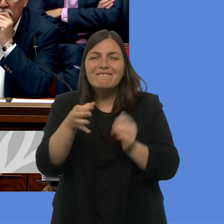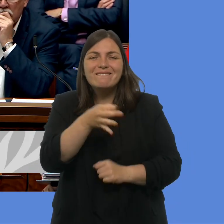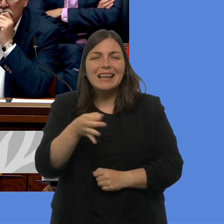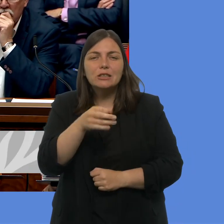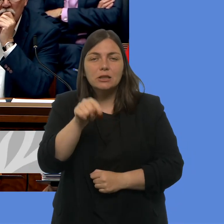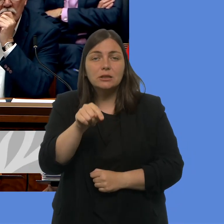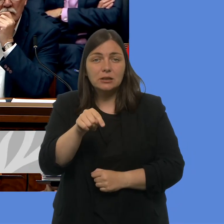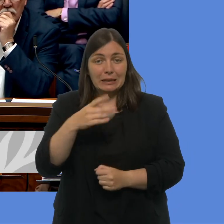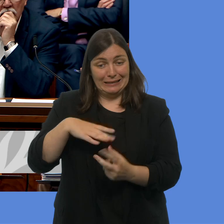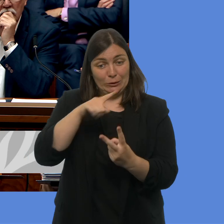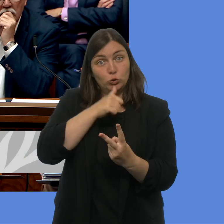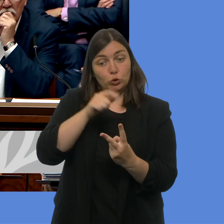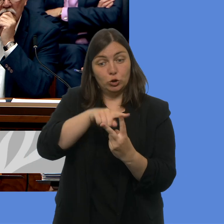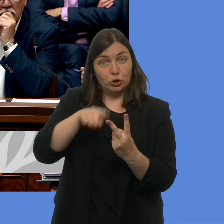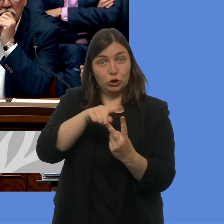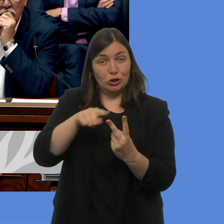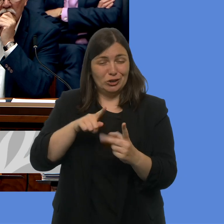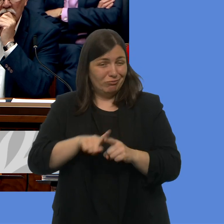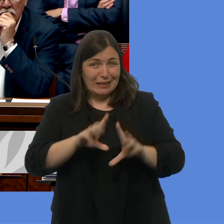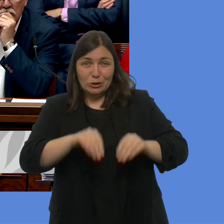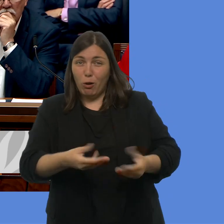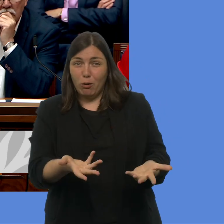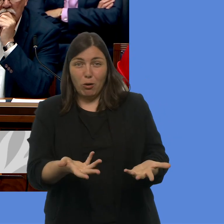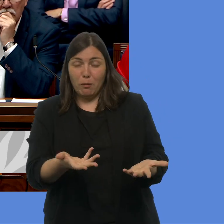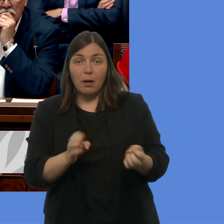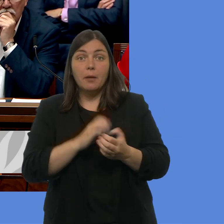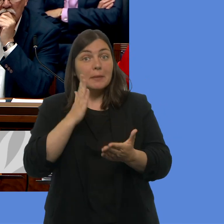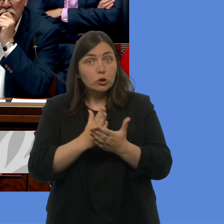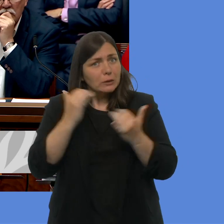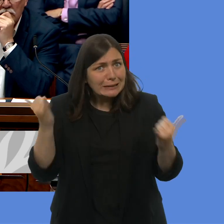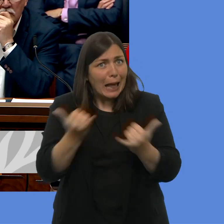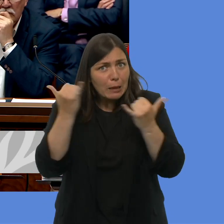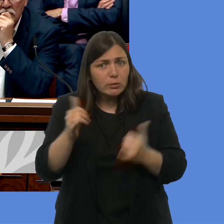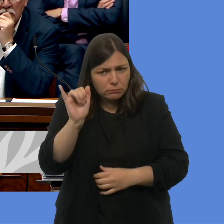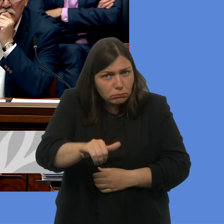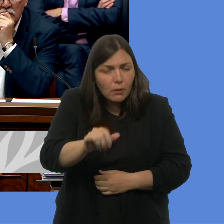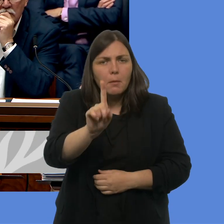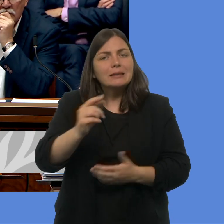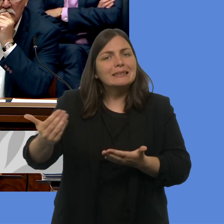works, tackle the remaining issues constructively, and create conditions where celebration are safe, they are respectful, and they are for everyone.